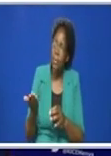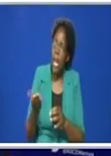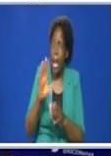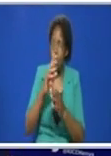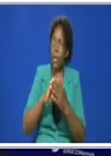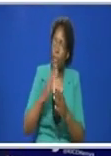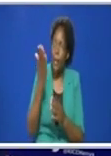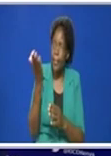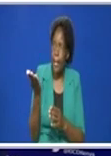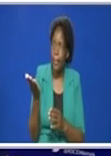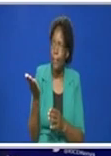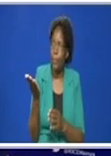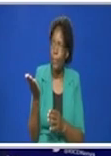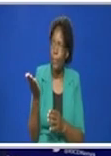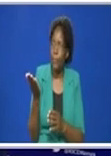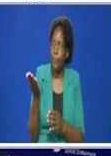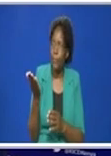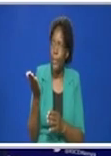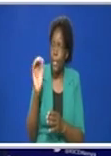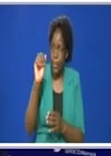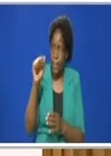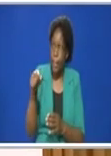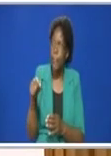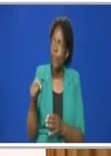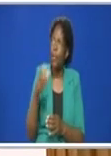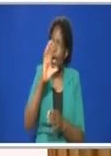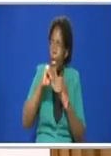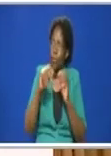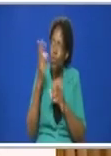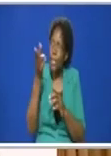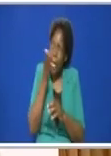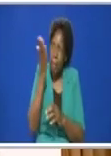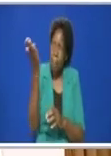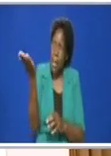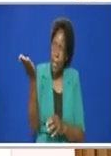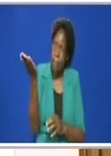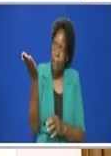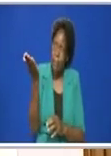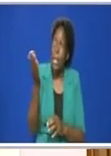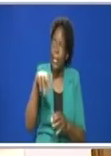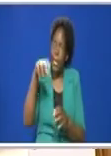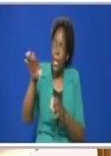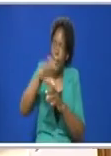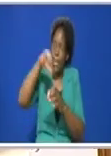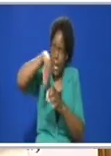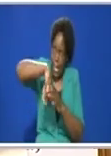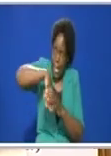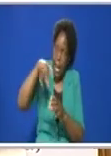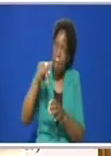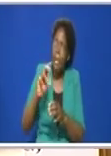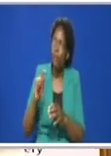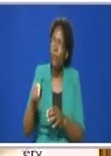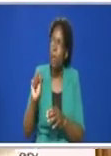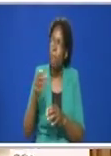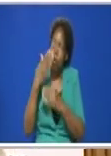All right, this one. Yes. So can you see this part that covers the inner part of the pork? All right. For those